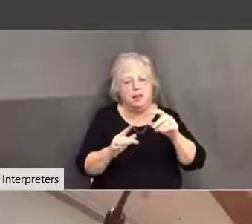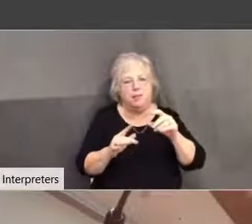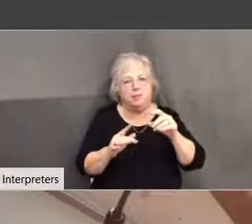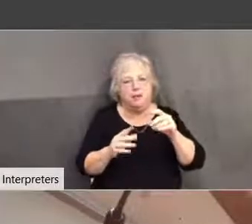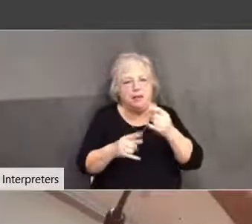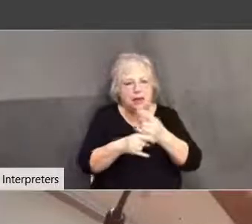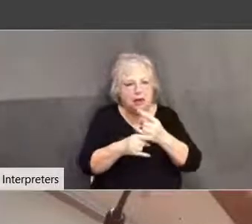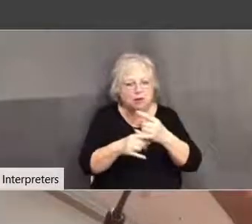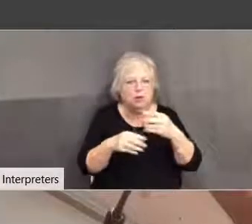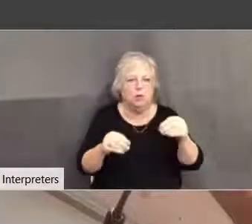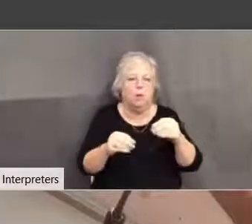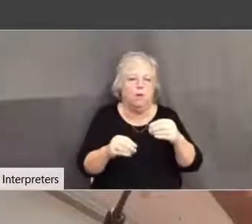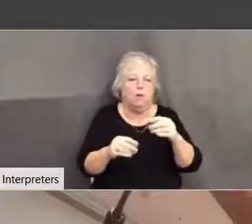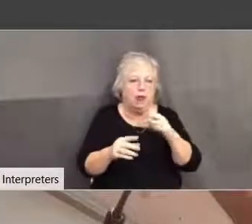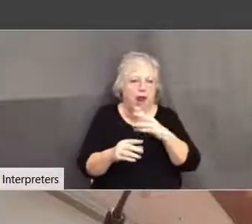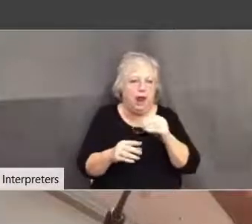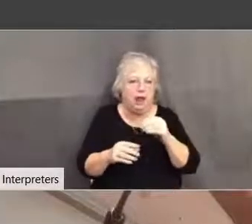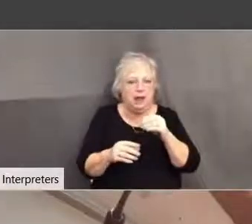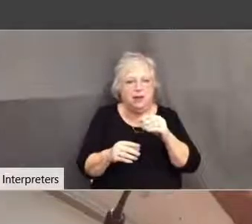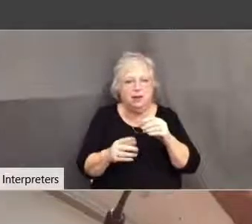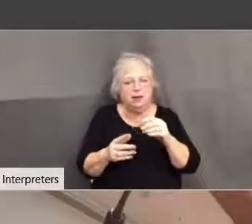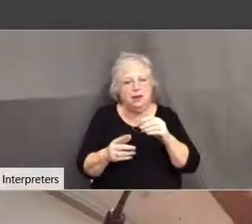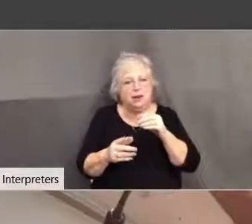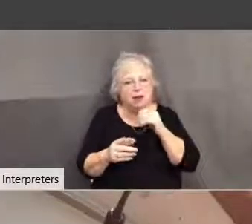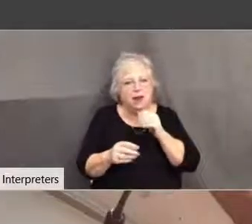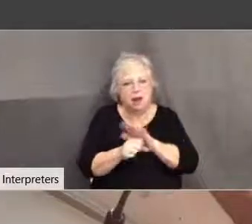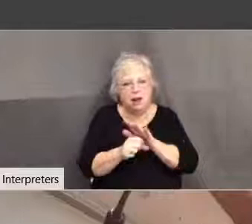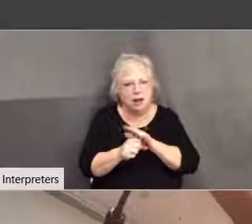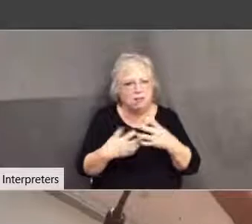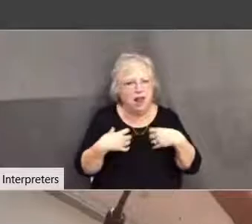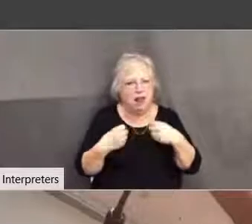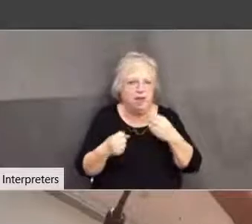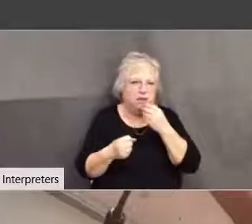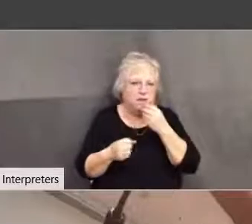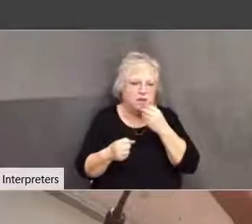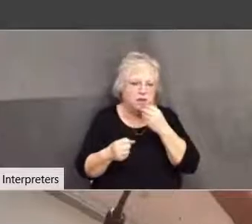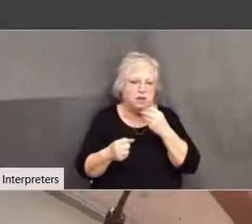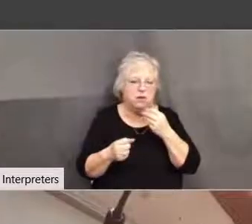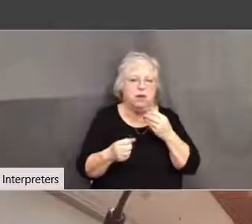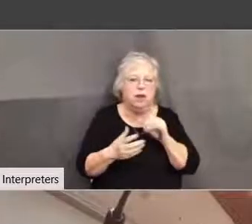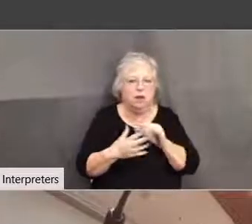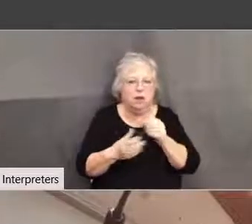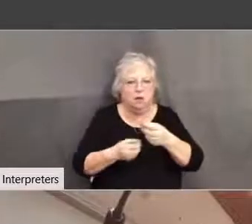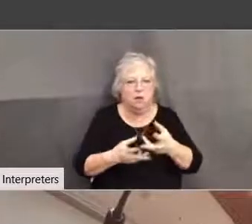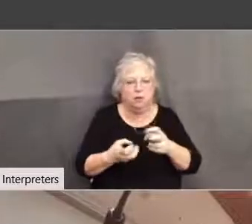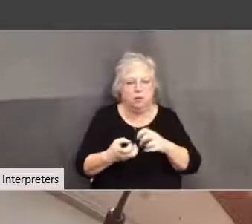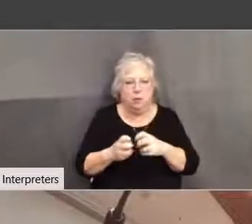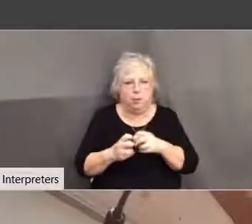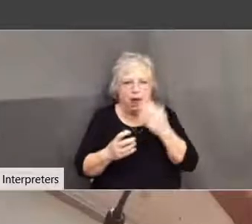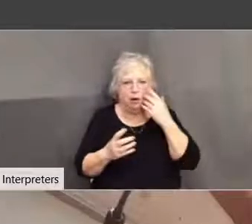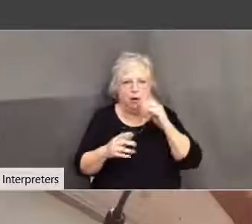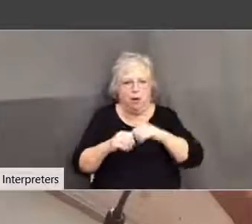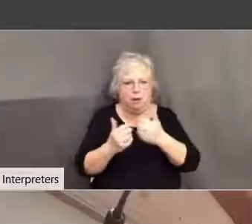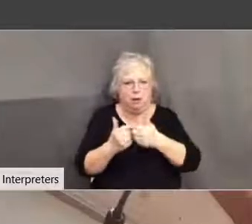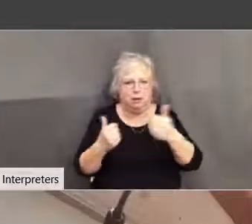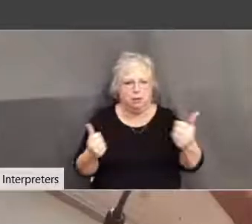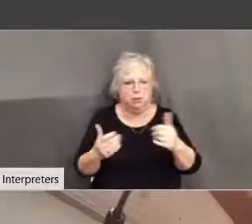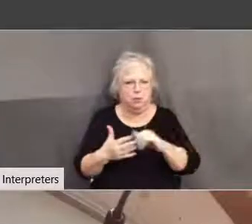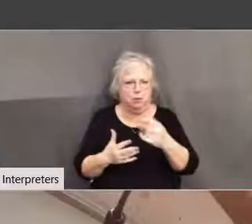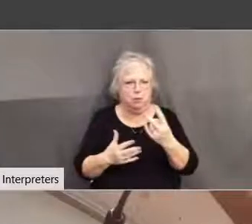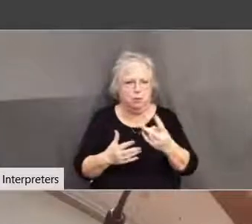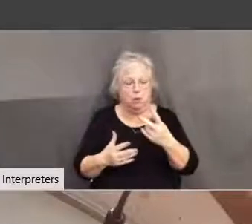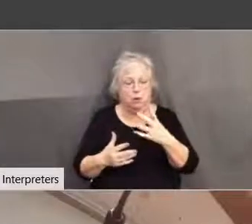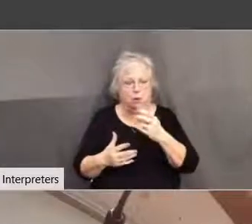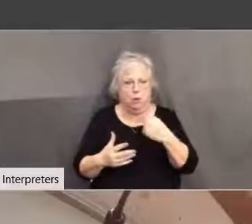make it more likely for them to have these kinds of health issues that we're experiencing. I don't know how we divorce those two, and I think that we need to figure